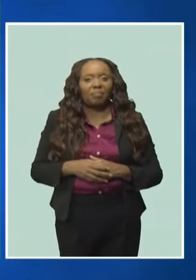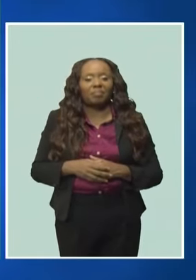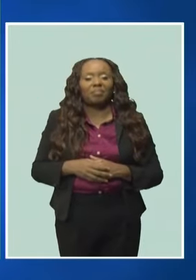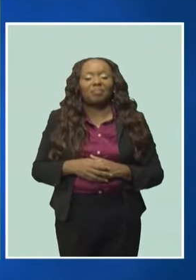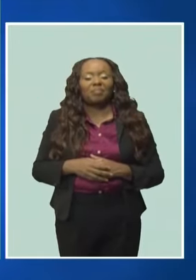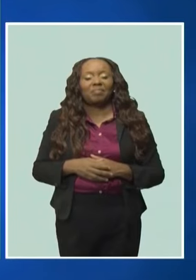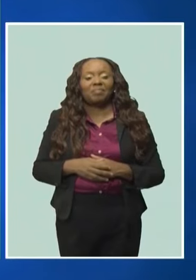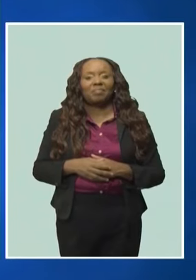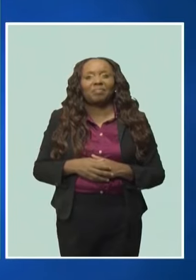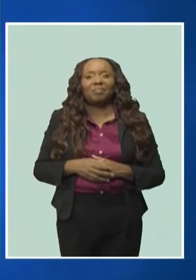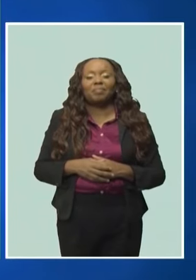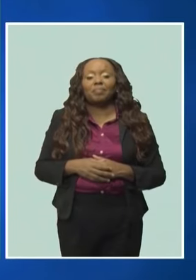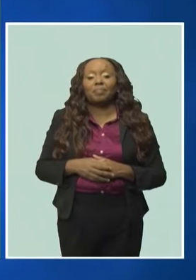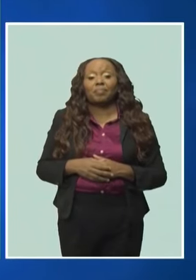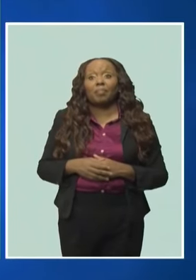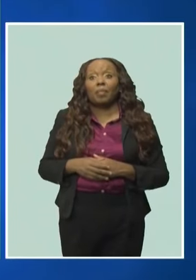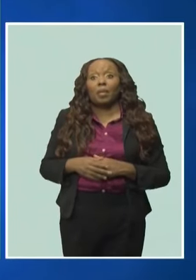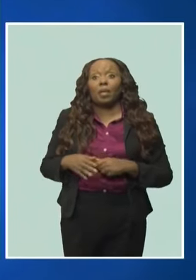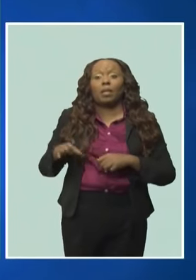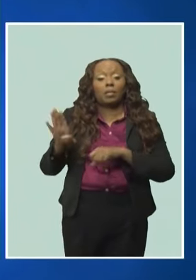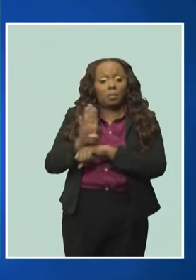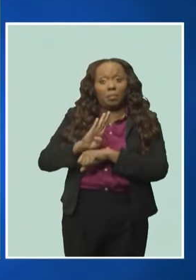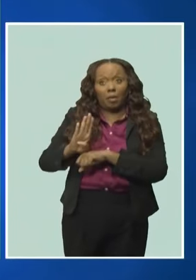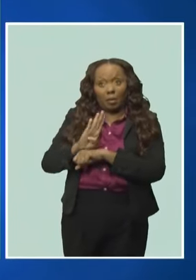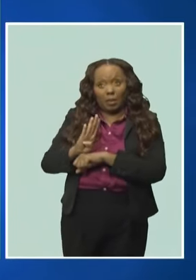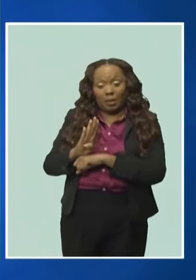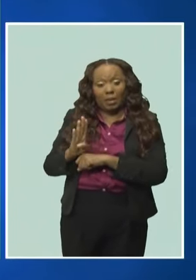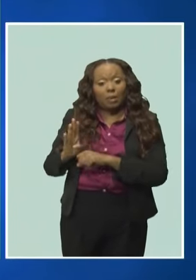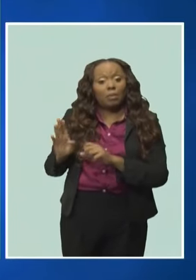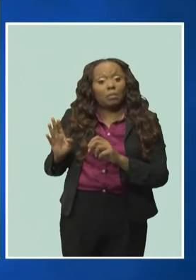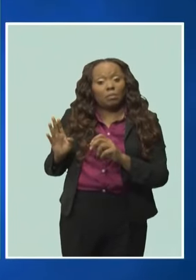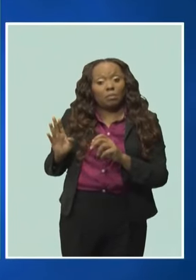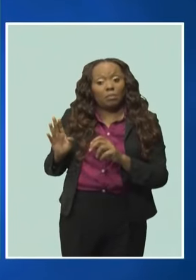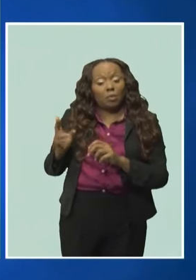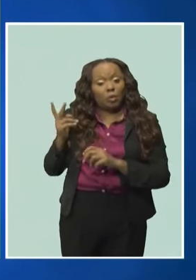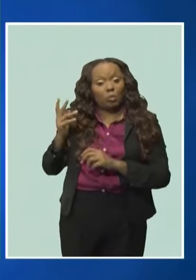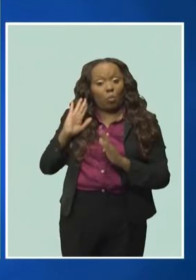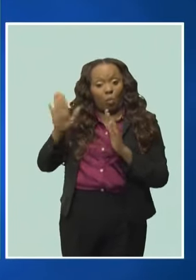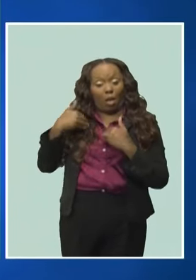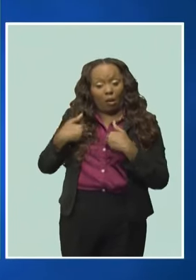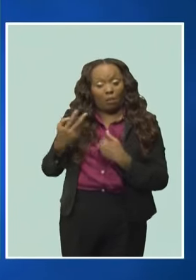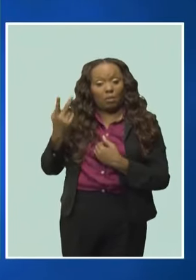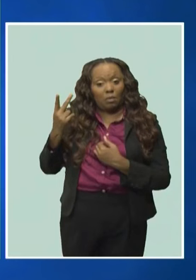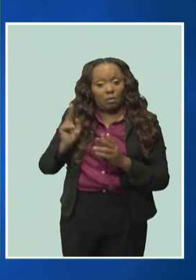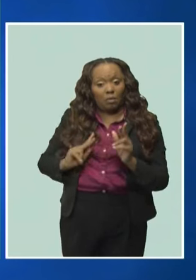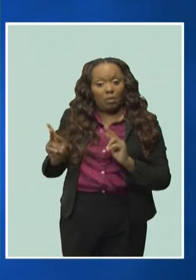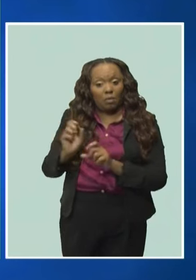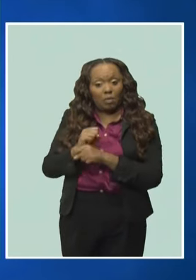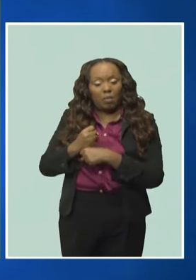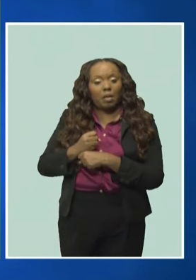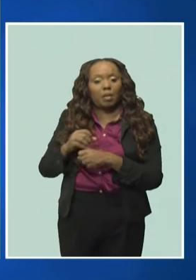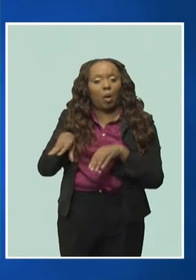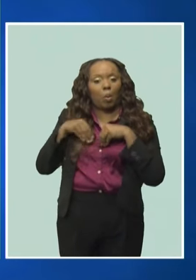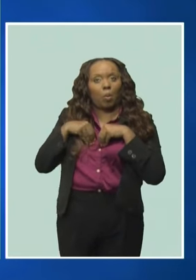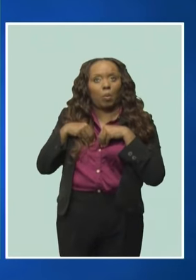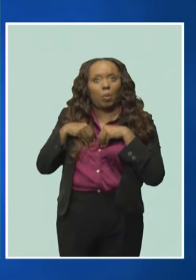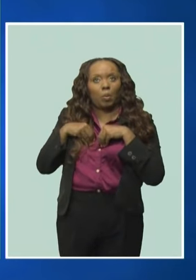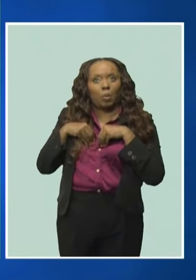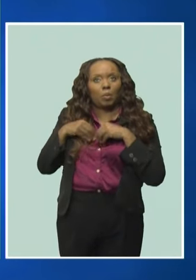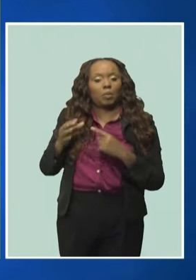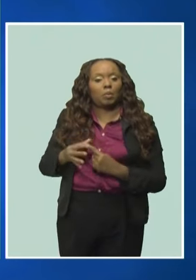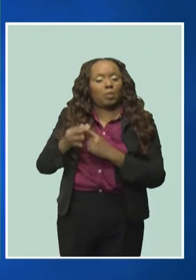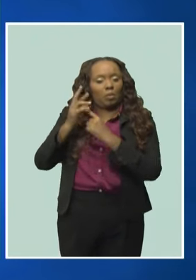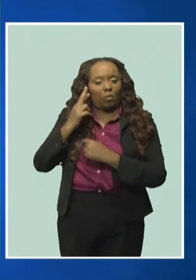In Barbados, we expect at least two of the local producers to be presenting their own commemorative rums, and we're very excited by